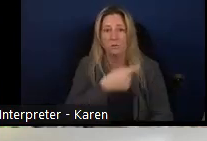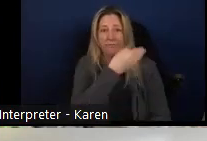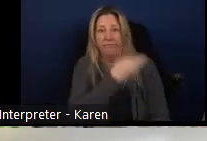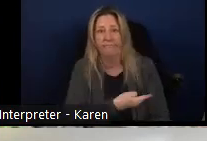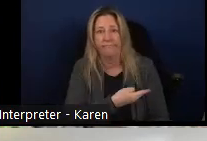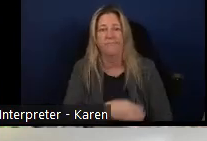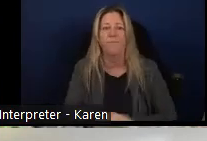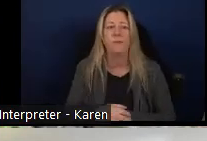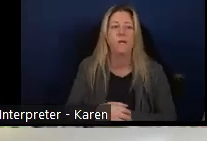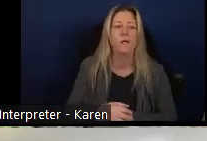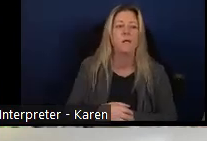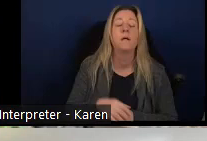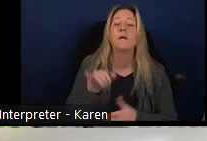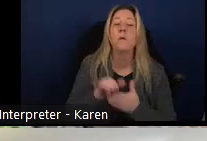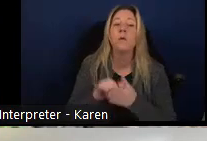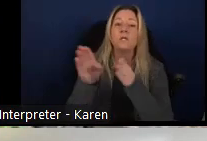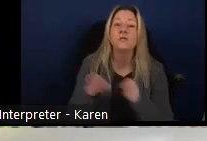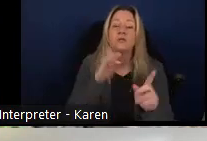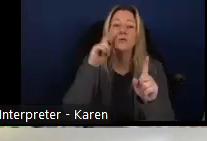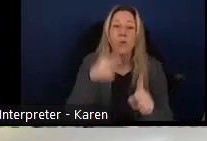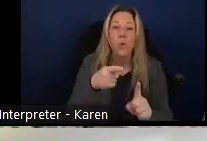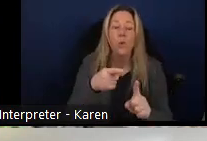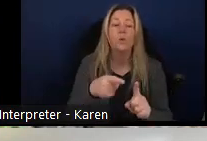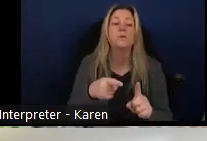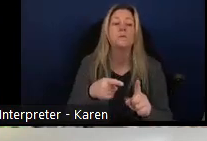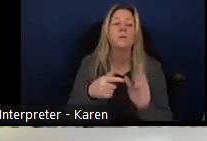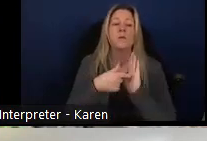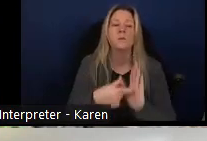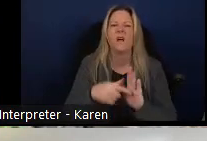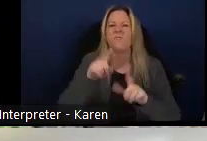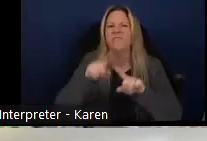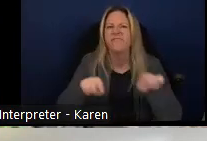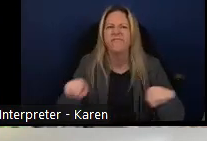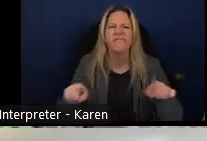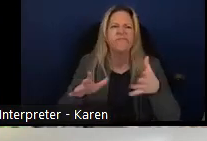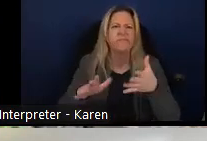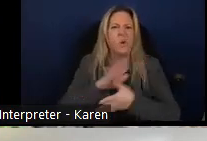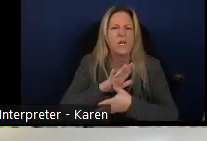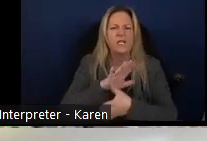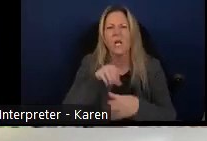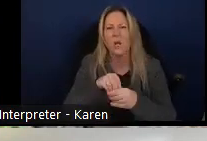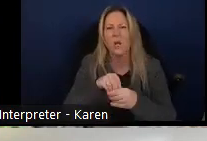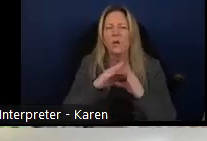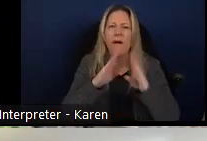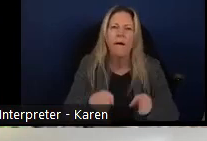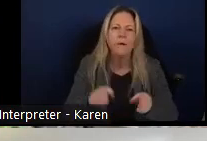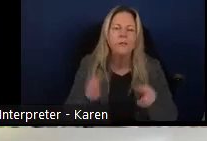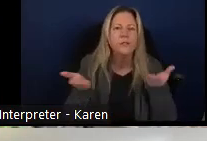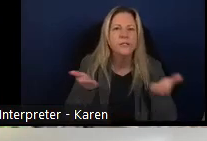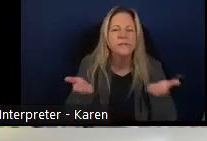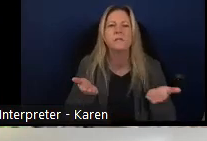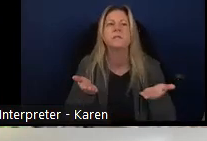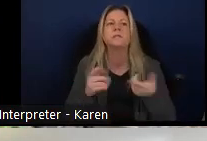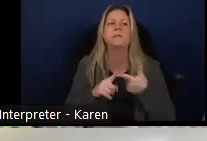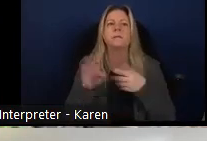slide. The strategic goals identified on this slide represent a variety of priorities, including housing services, business and